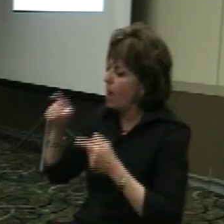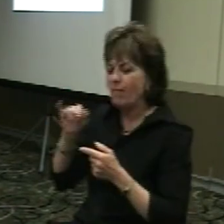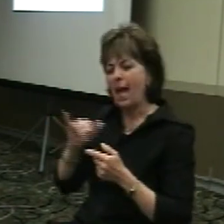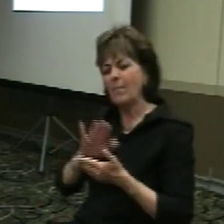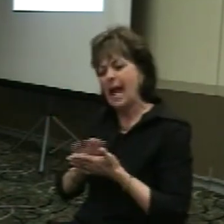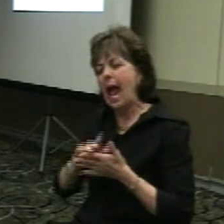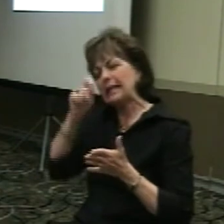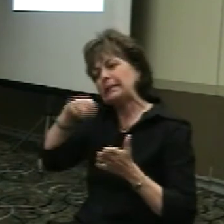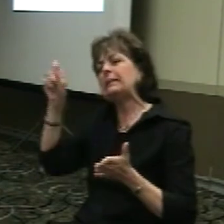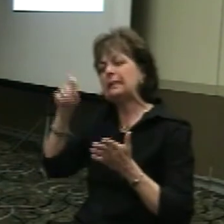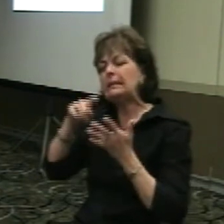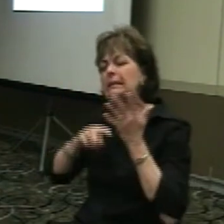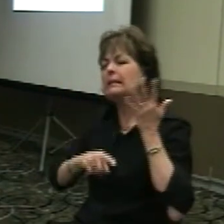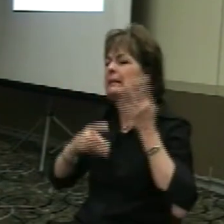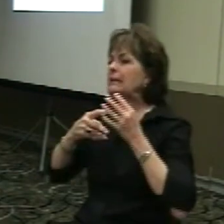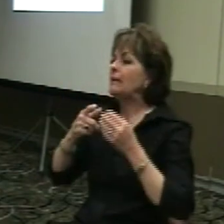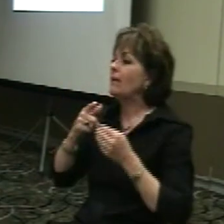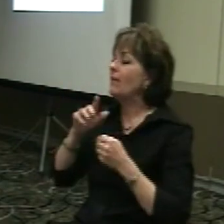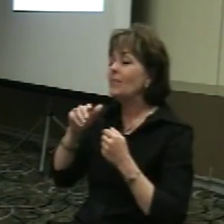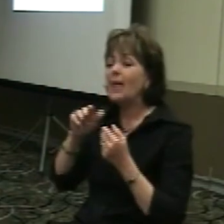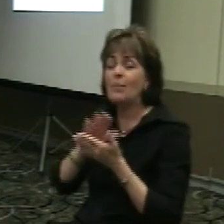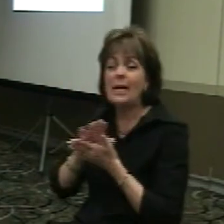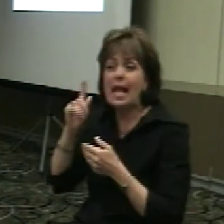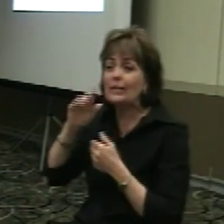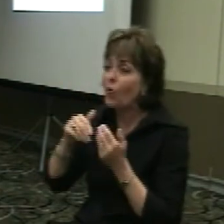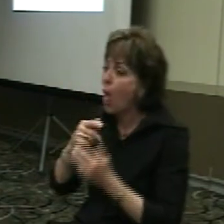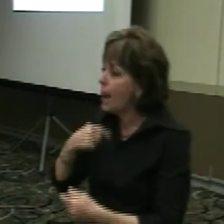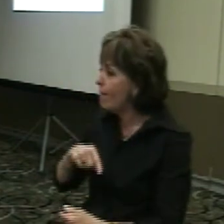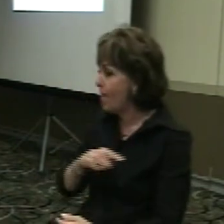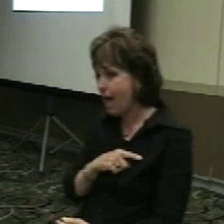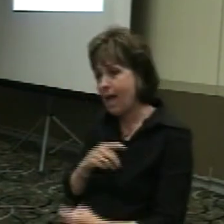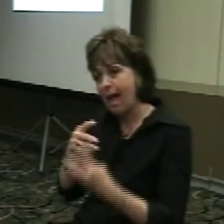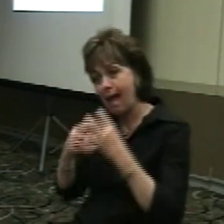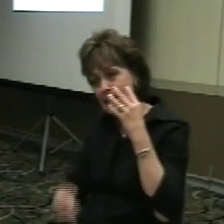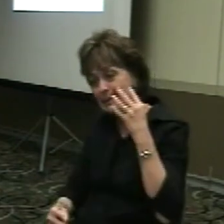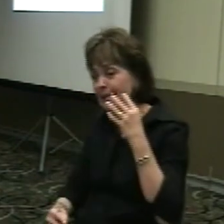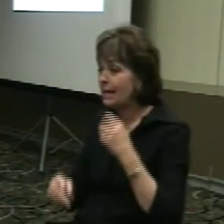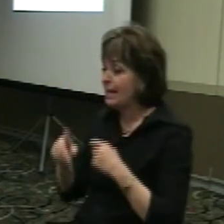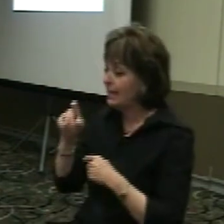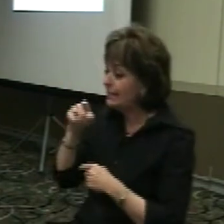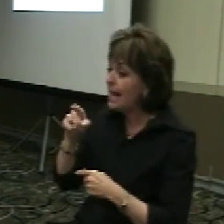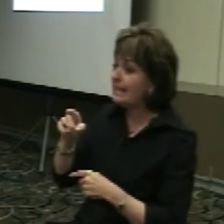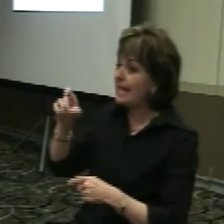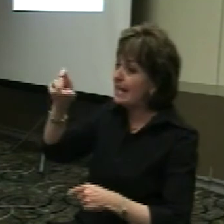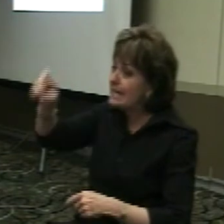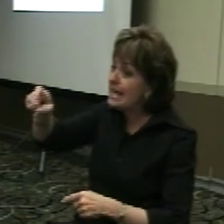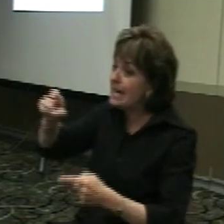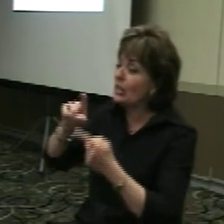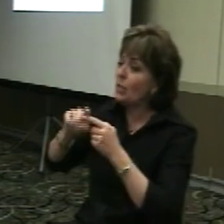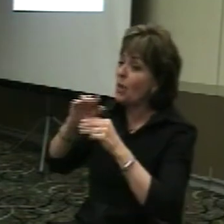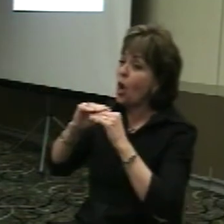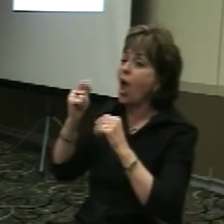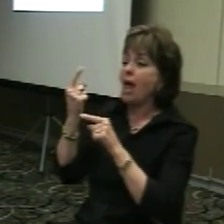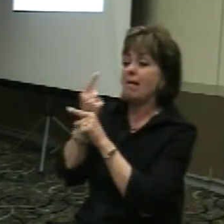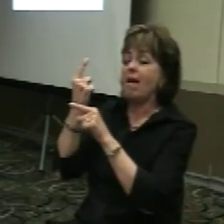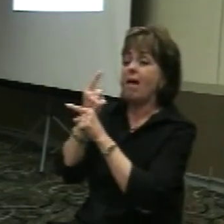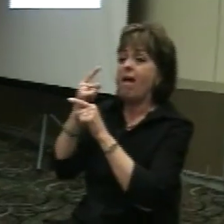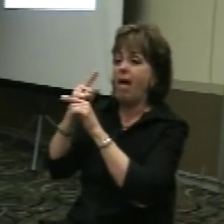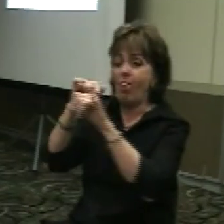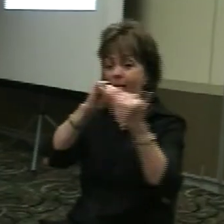nice. Okay? All of these would be nice for all of us. Does the kid need it to be on a level playing